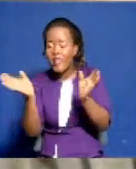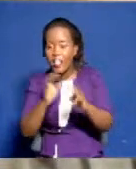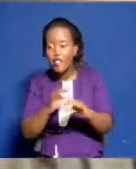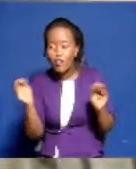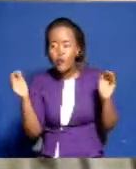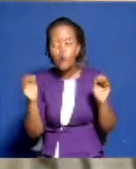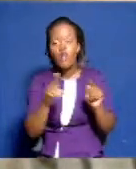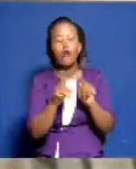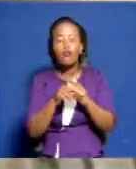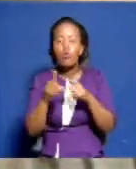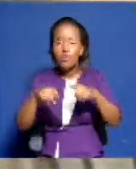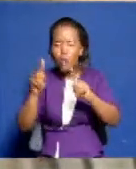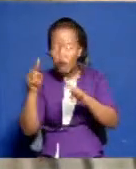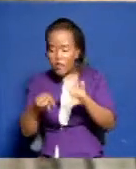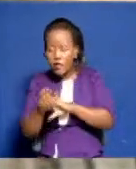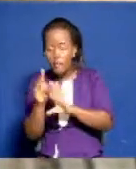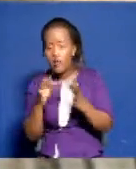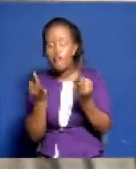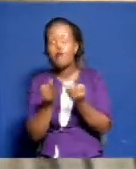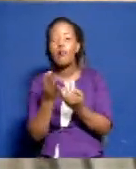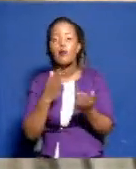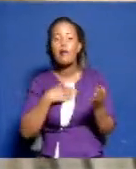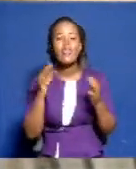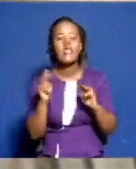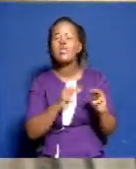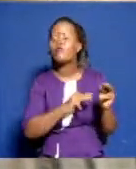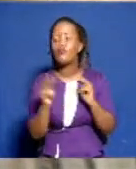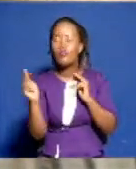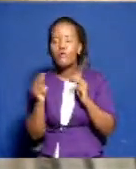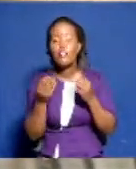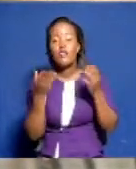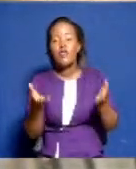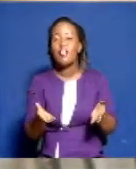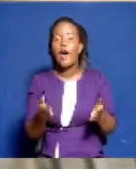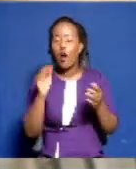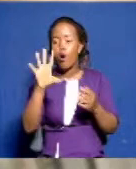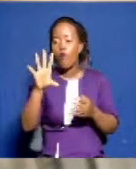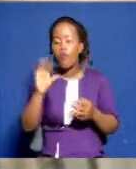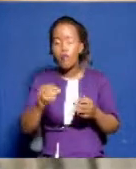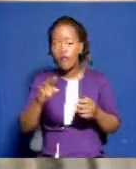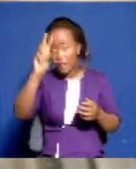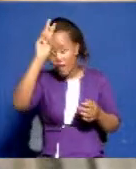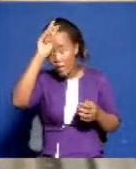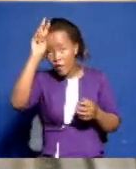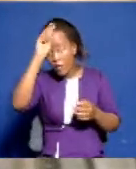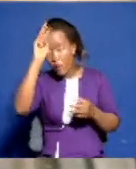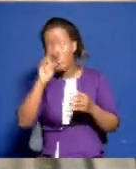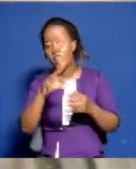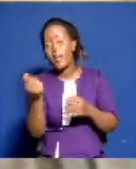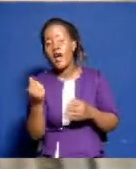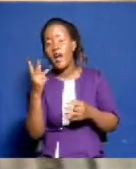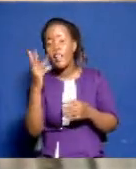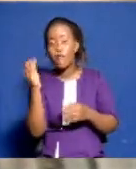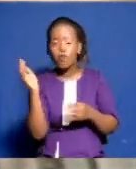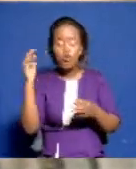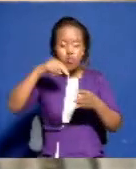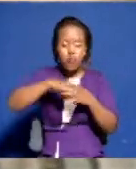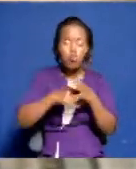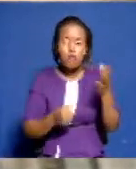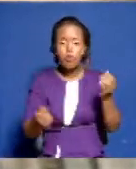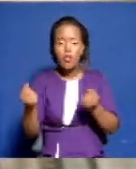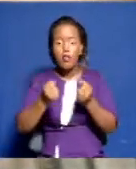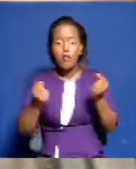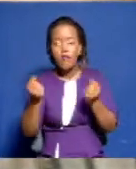kafungua hiyo boma yangu, wakapeleka hizo mbuzi zangu. Wamepeleka mbuzi 50, mbuzi 40 imewekwa kwa gari, na hao watoto